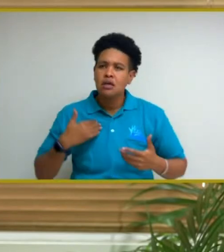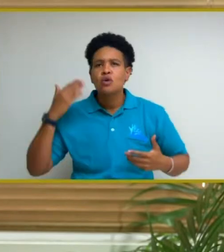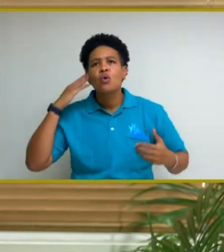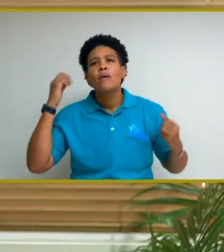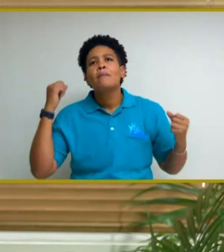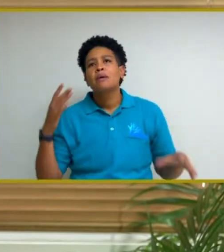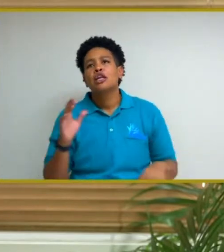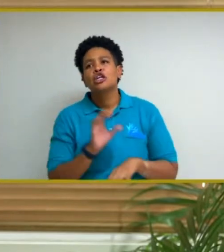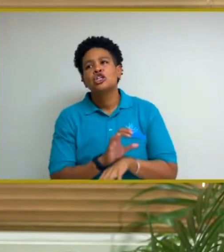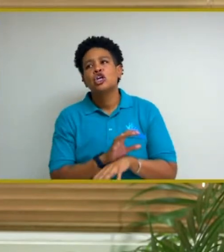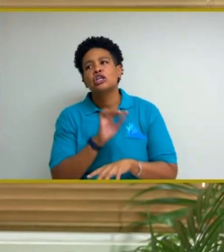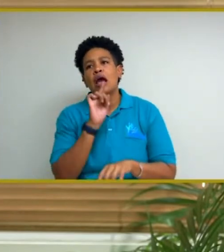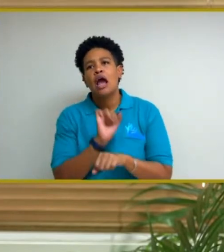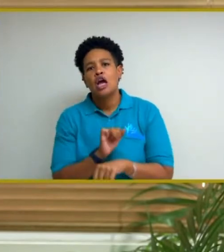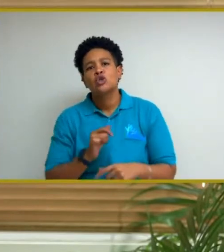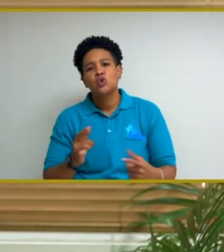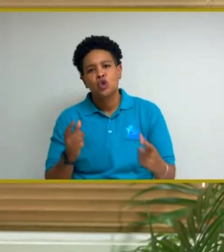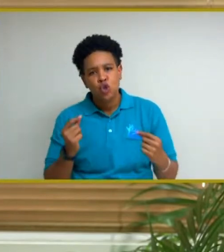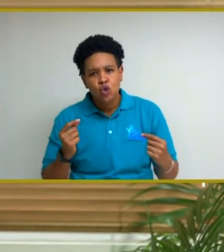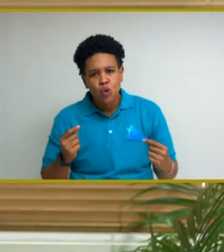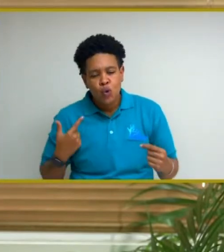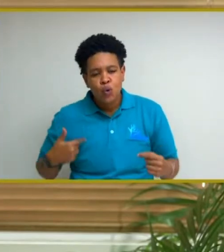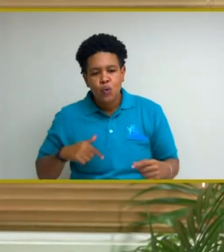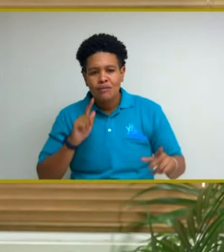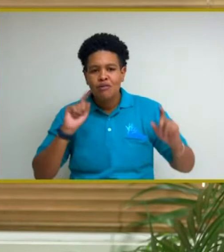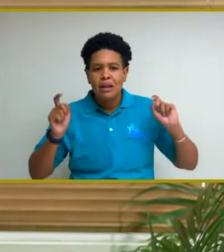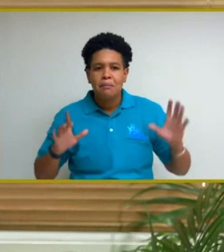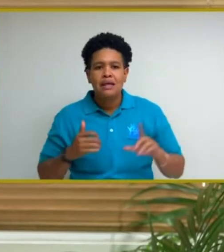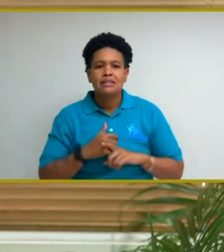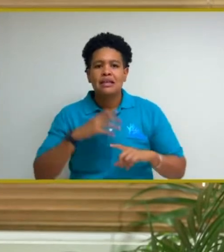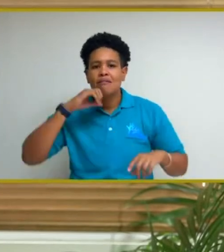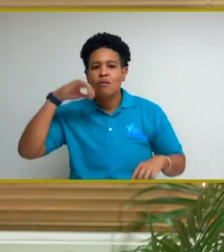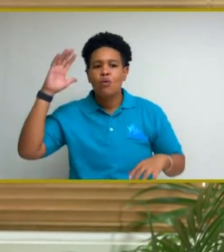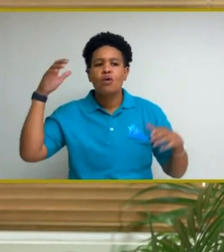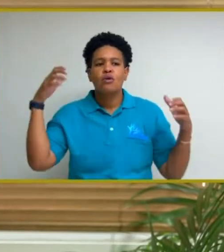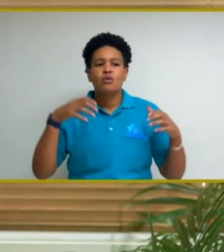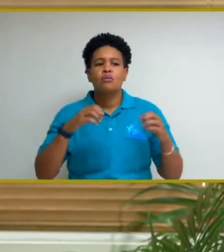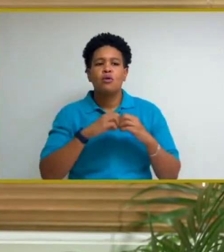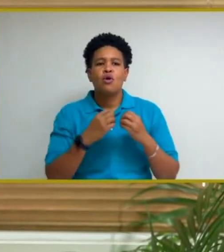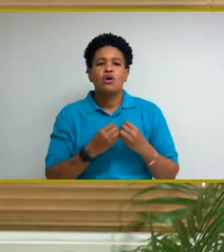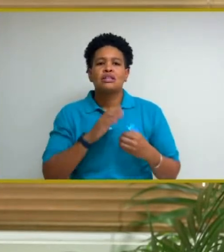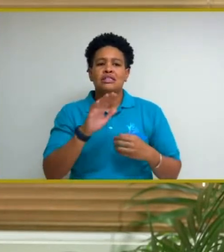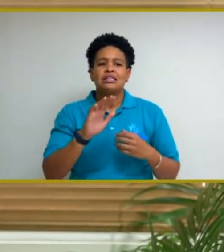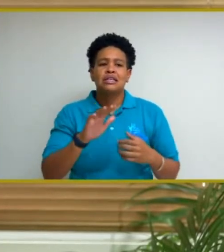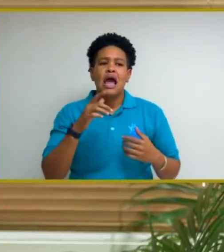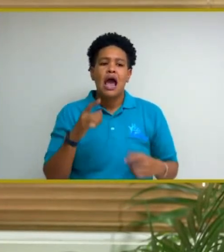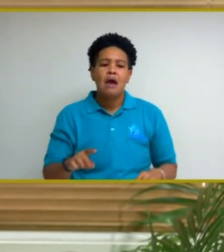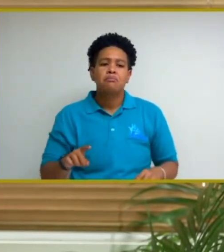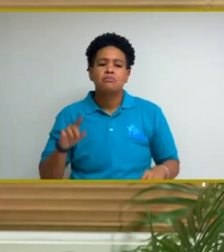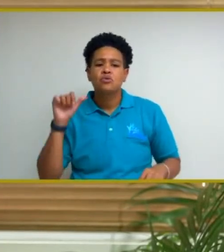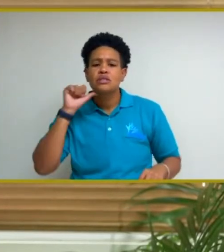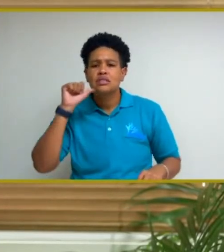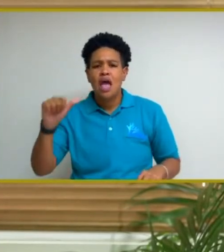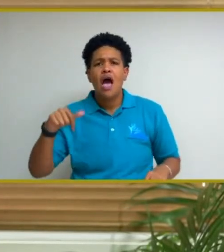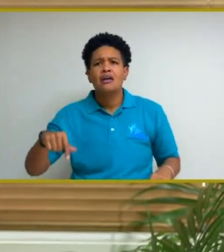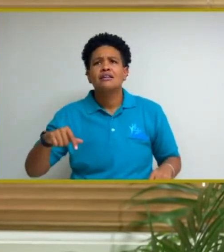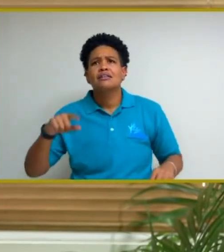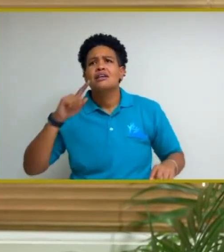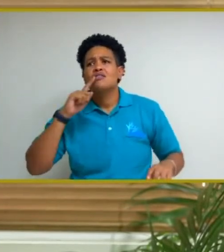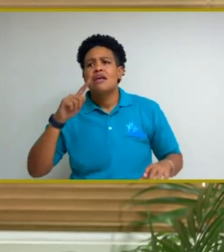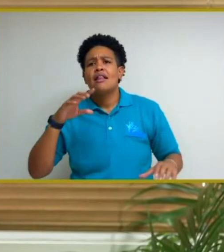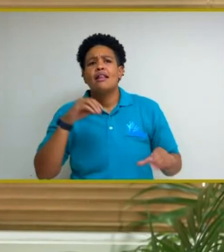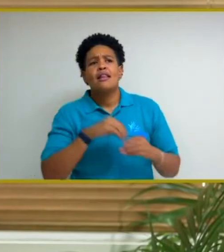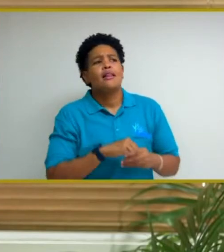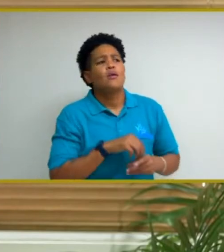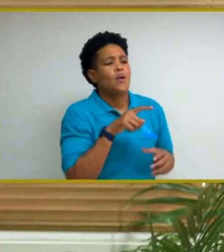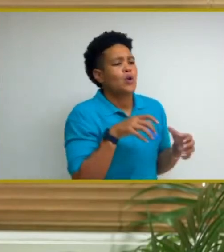are actually doing that. We have dealt with the senior citizens organizations. So it's not confined to one